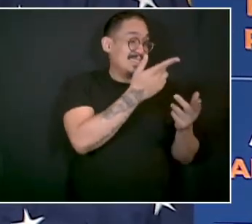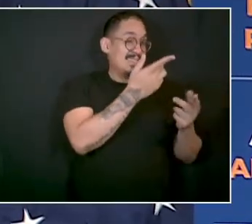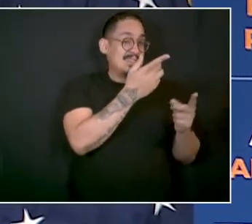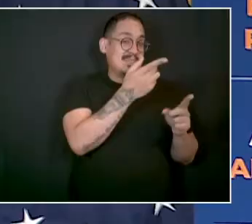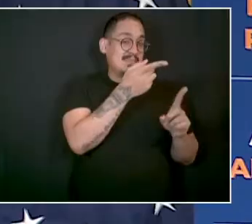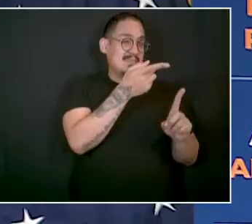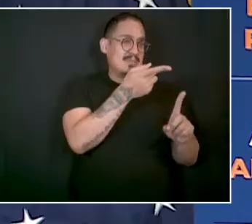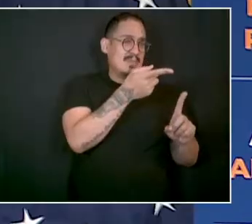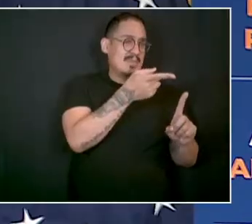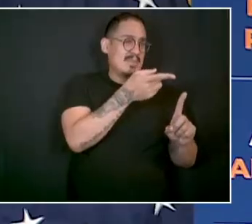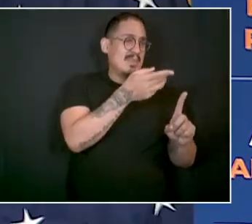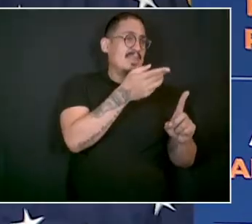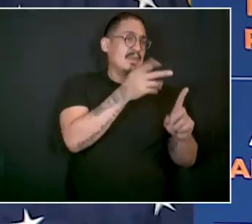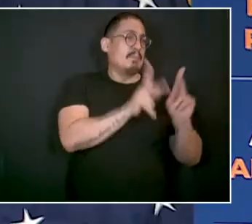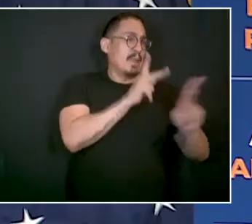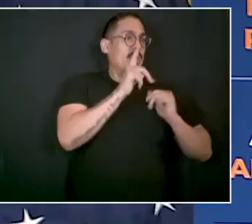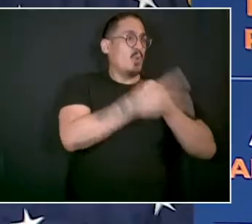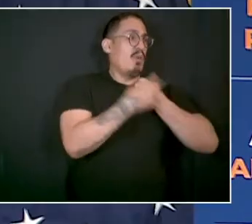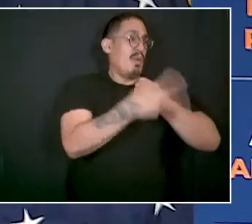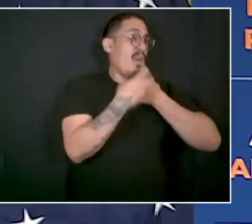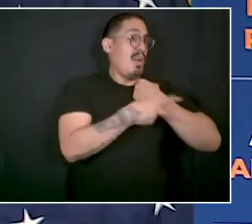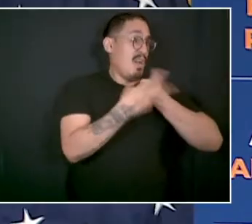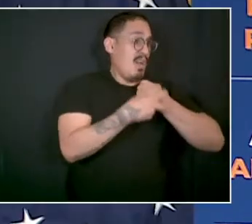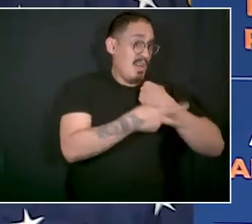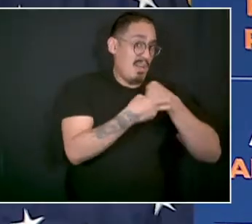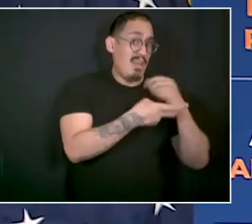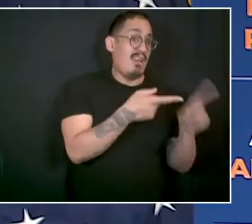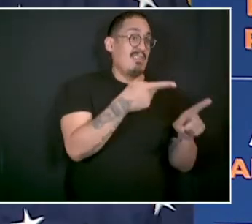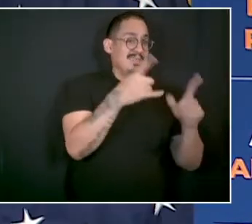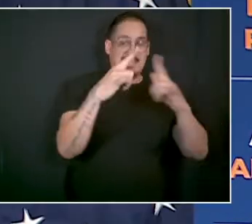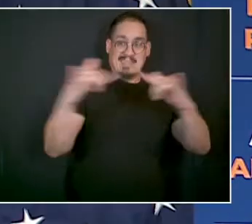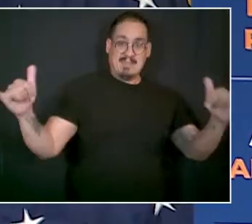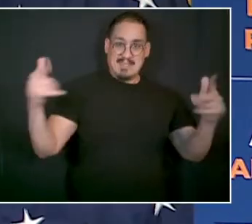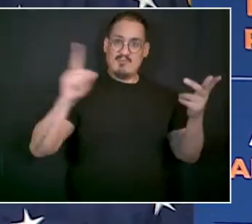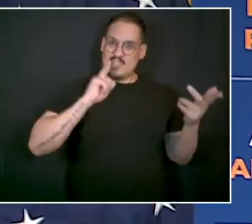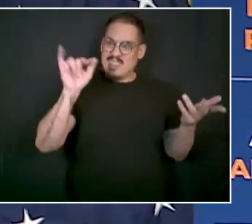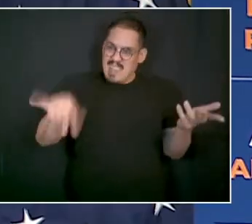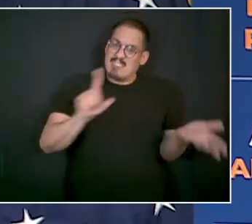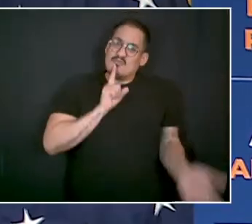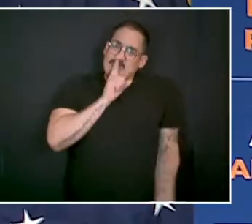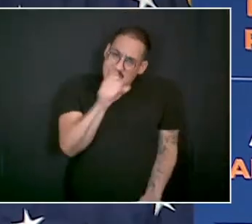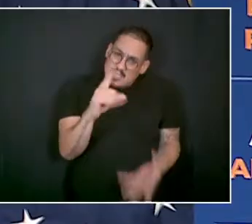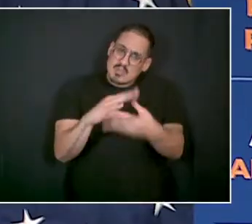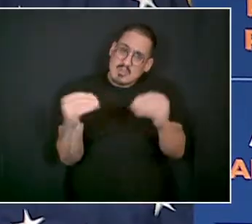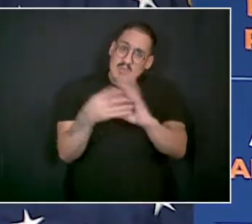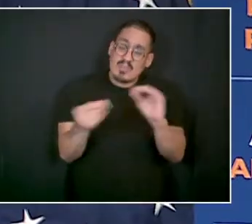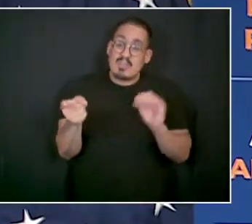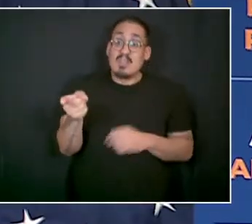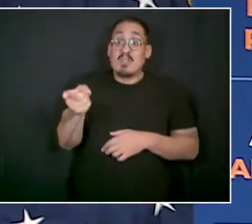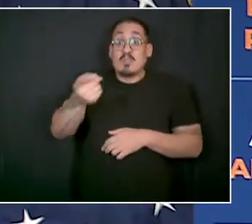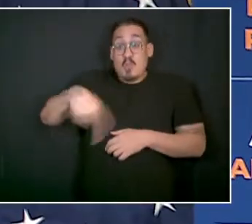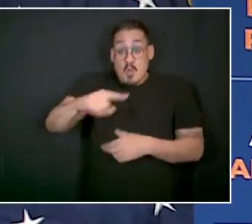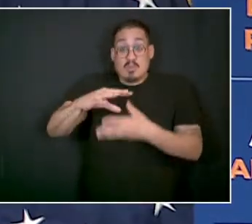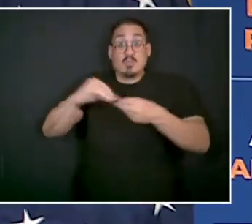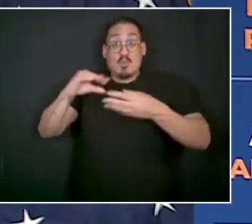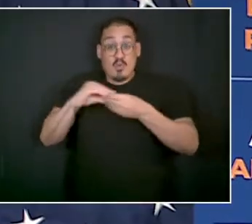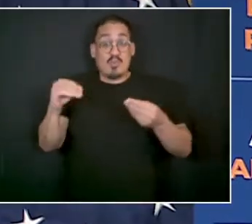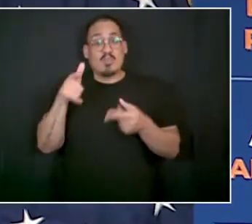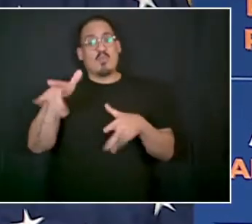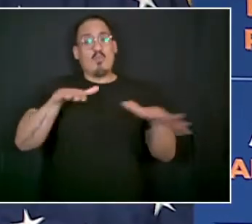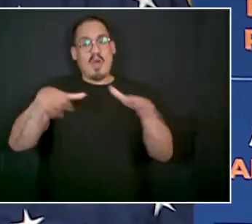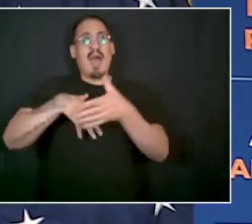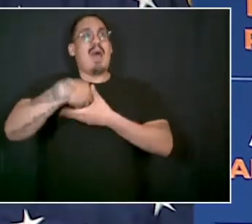of shoplifters that people say we should not be doing. That was a real story. Those stories, you walk out and